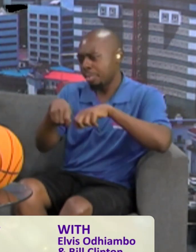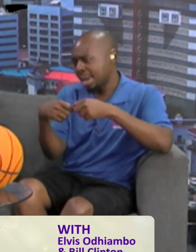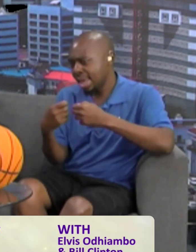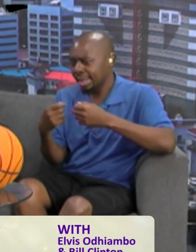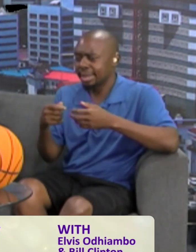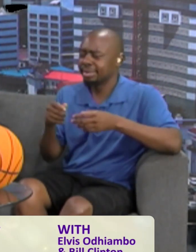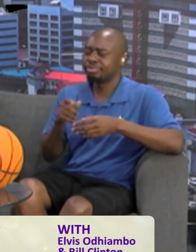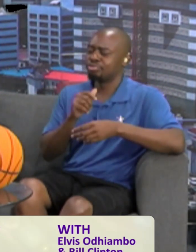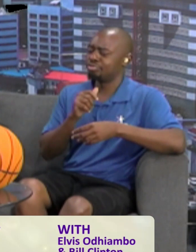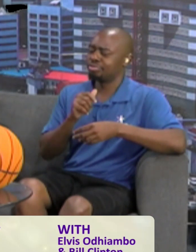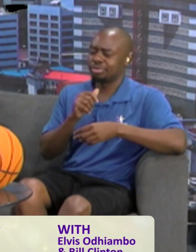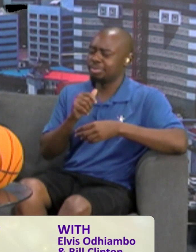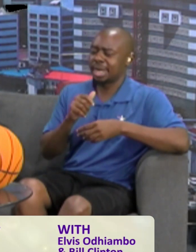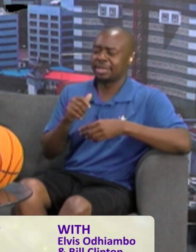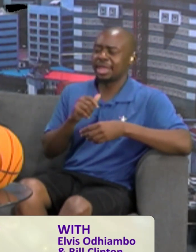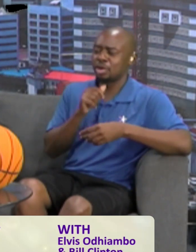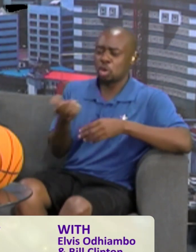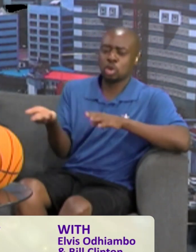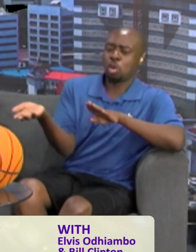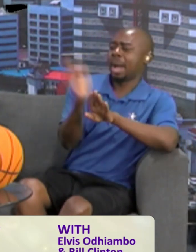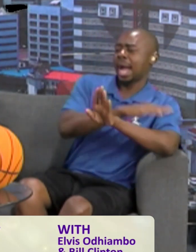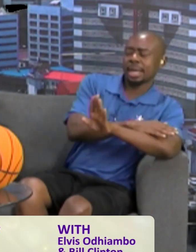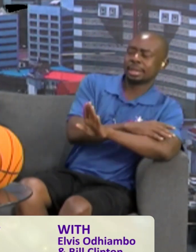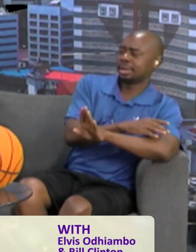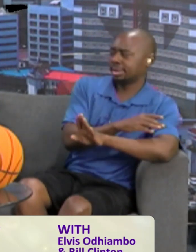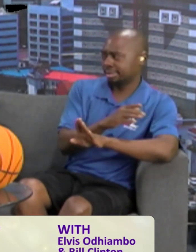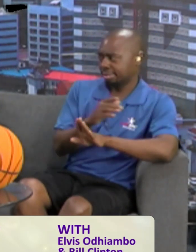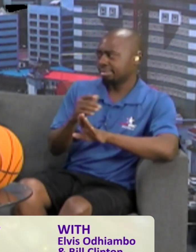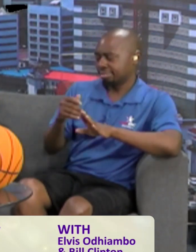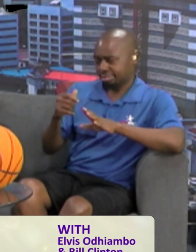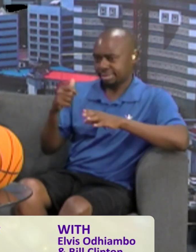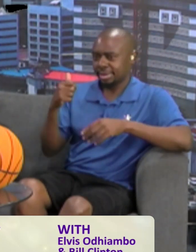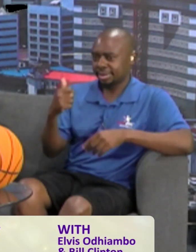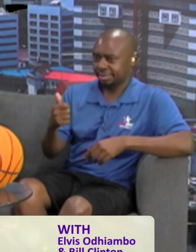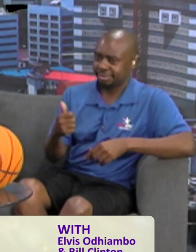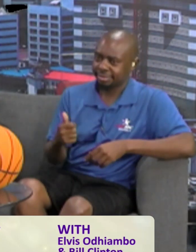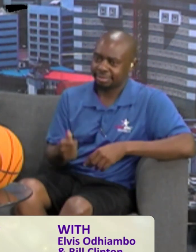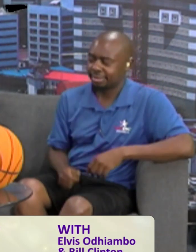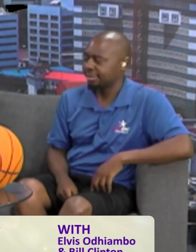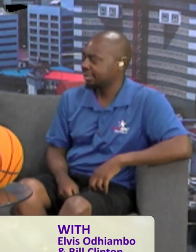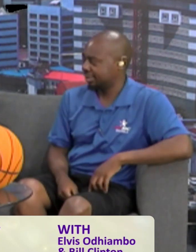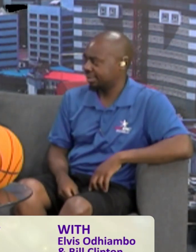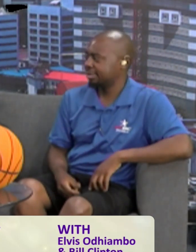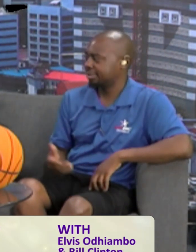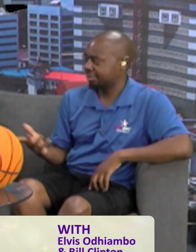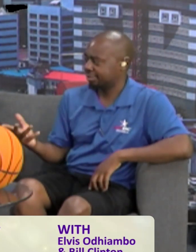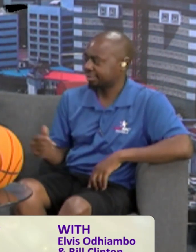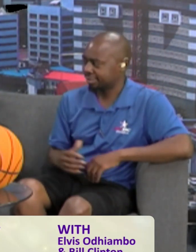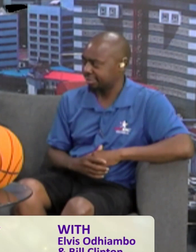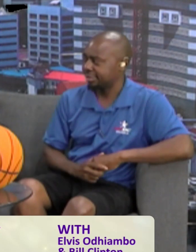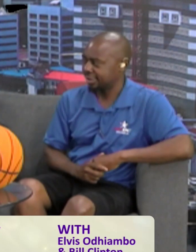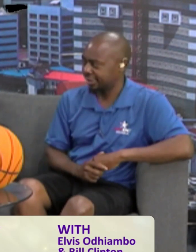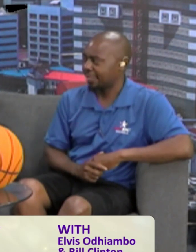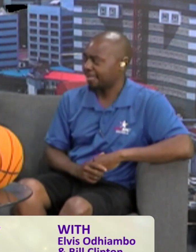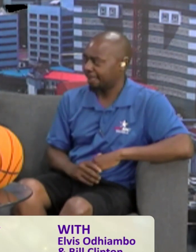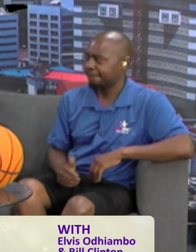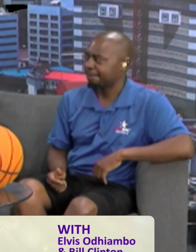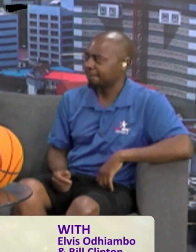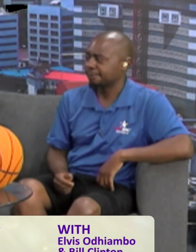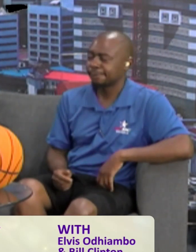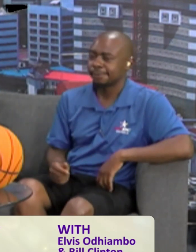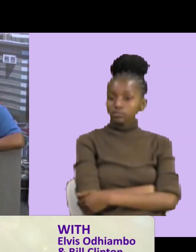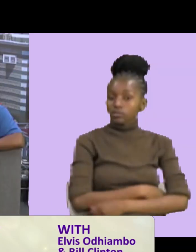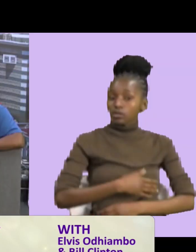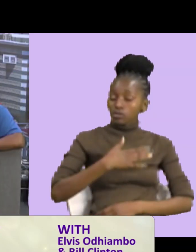that after the international break, I pray they don't go back to where they were before. All right, let me just take you